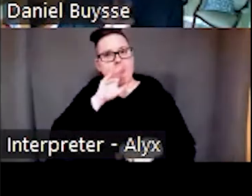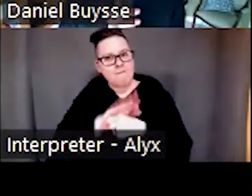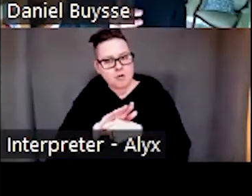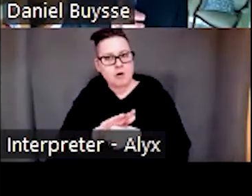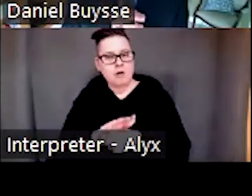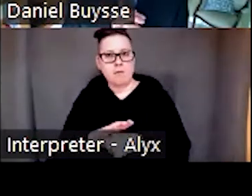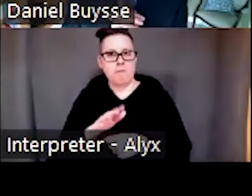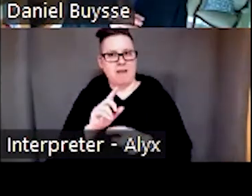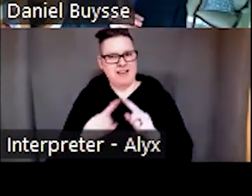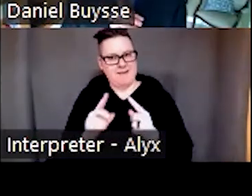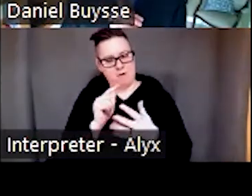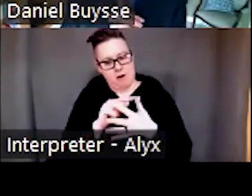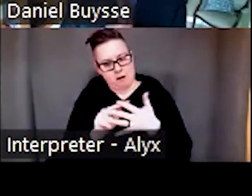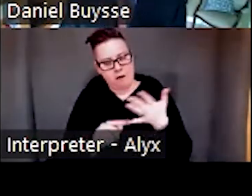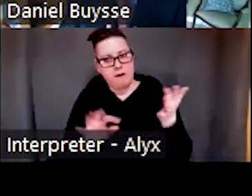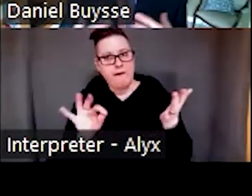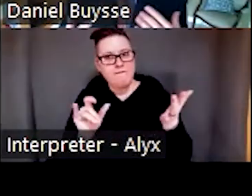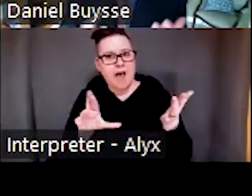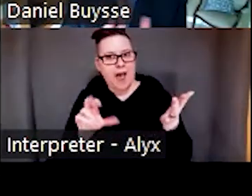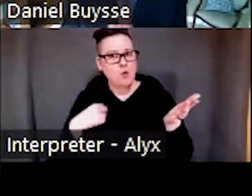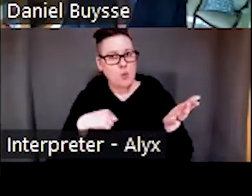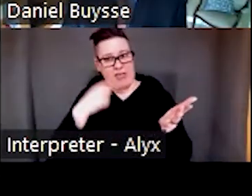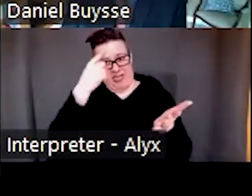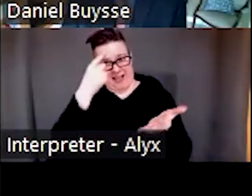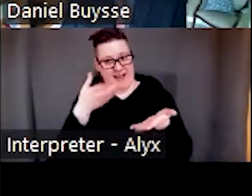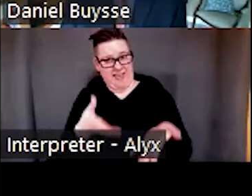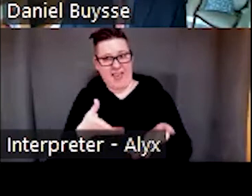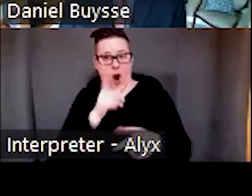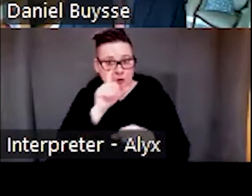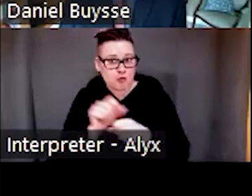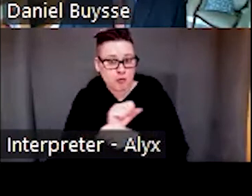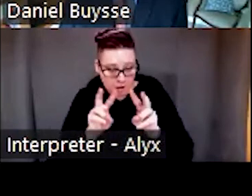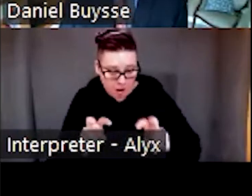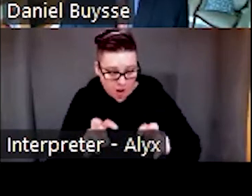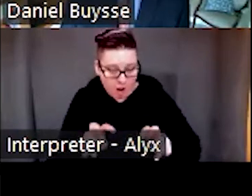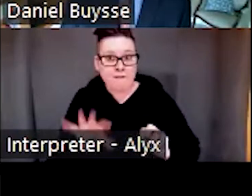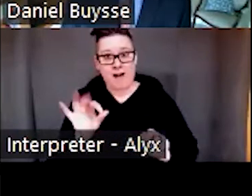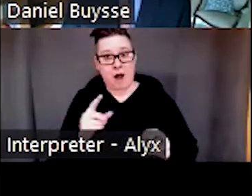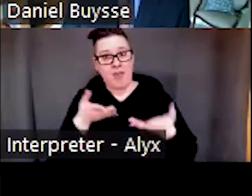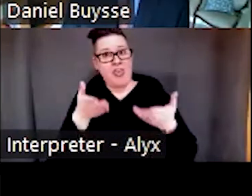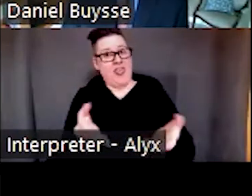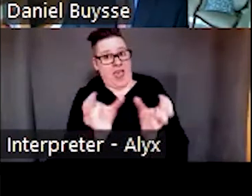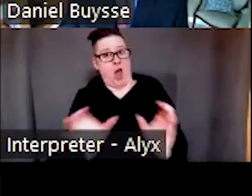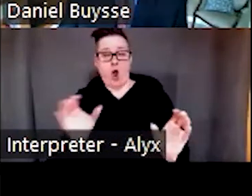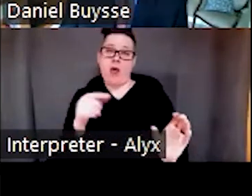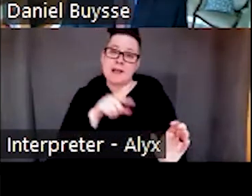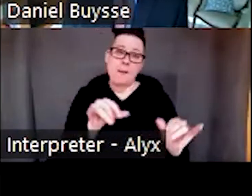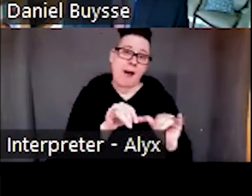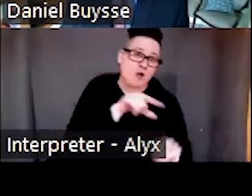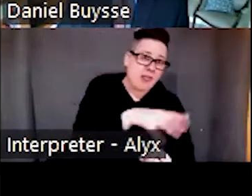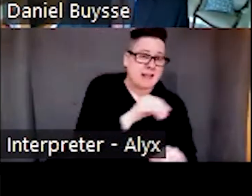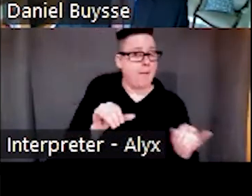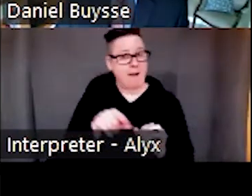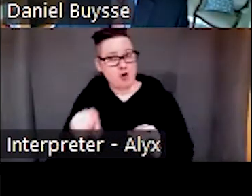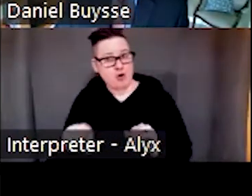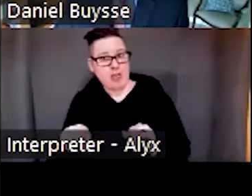think are sensible conceptually actually exist when you measure people's sleep along multiple